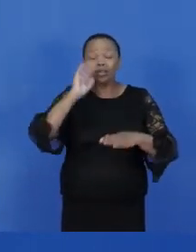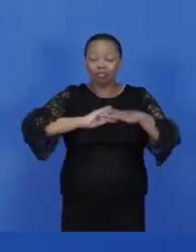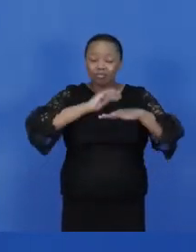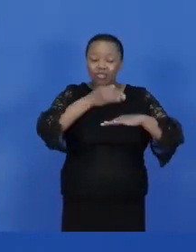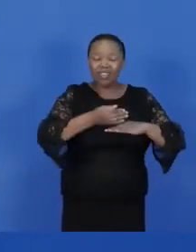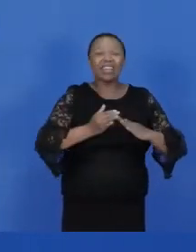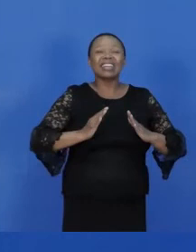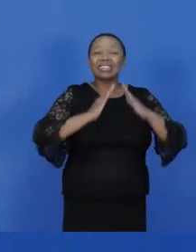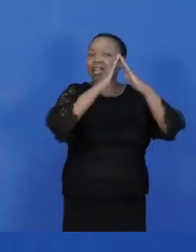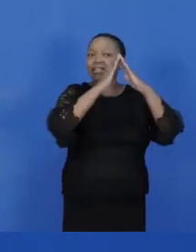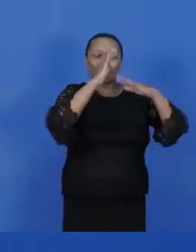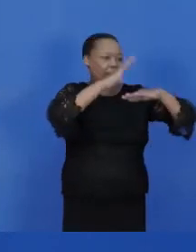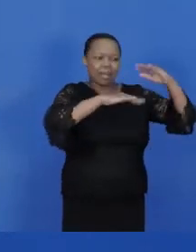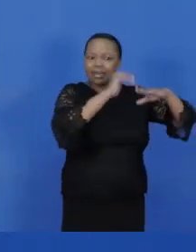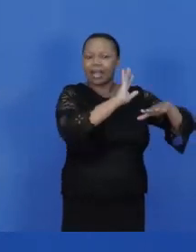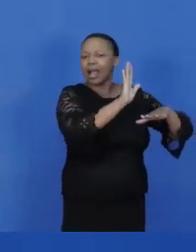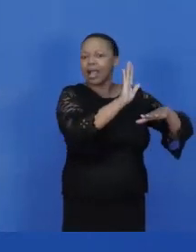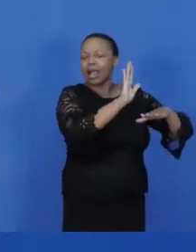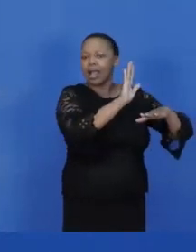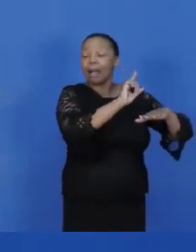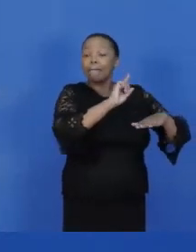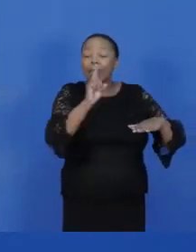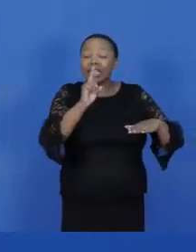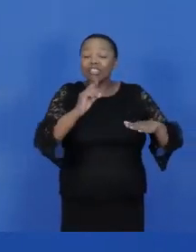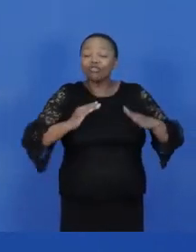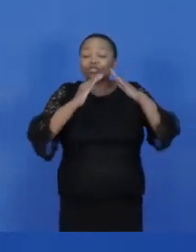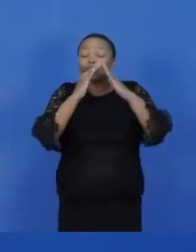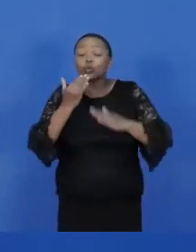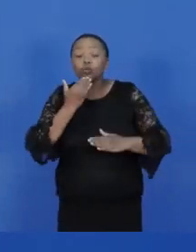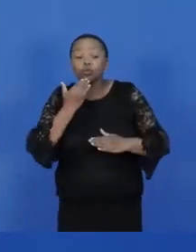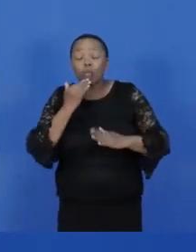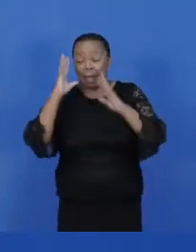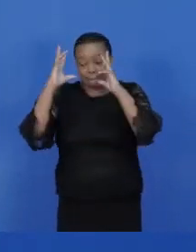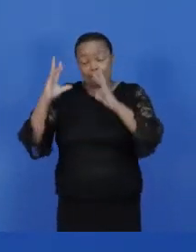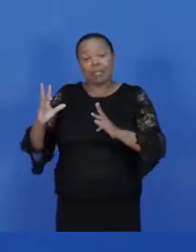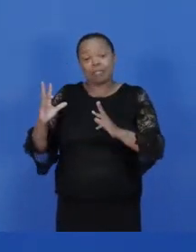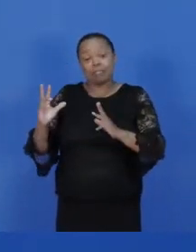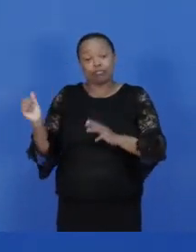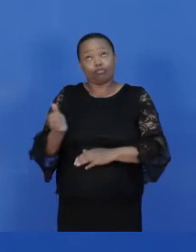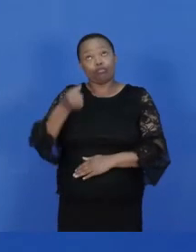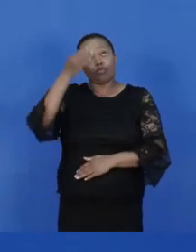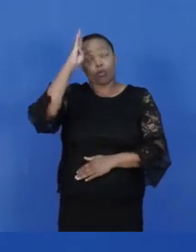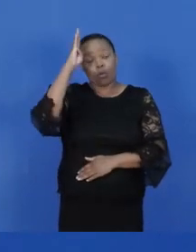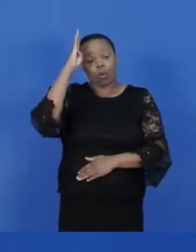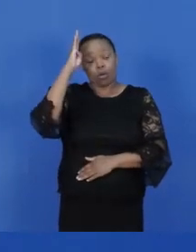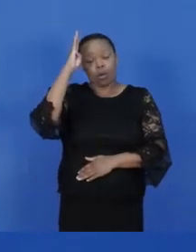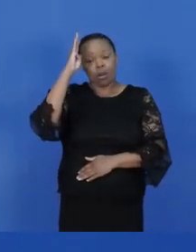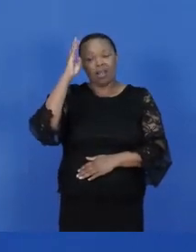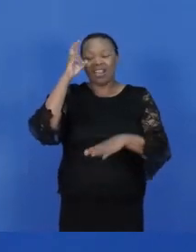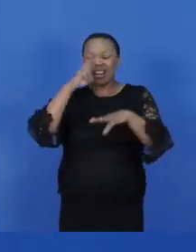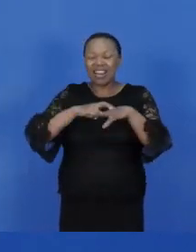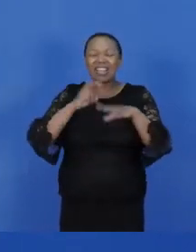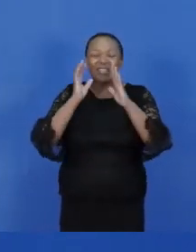people. And by the church, we don't mean a building with four walls. By the church, we mean the people of God. The